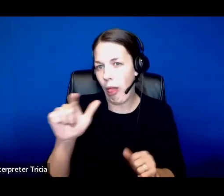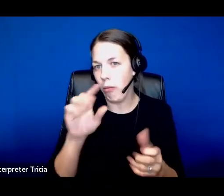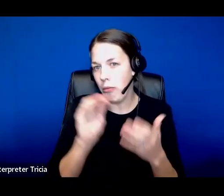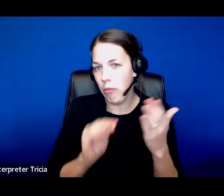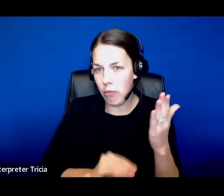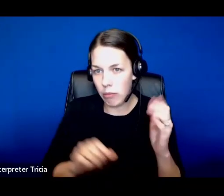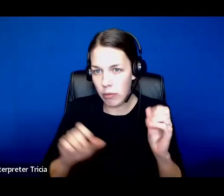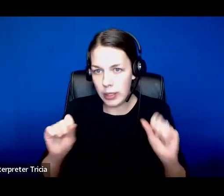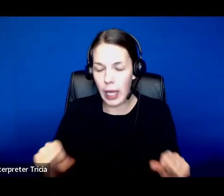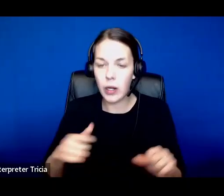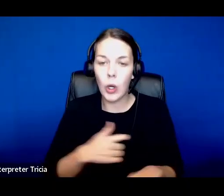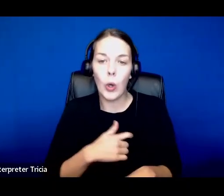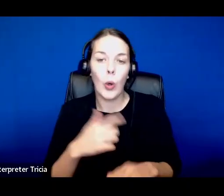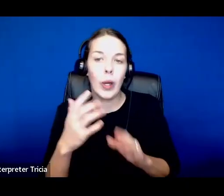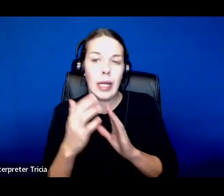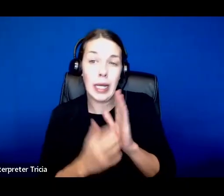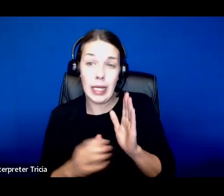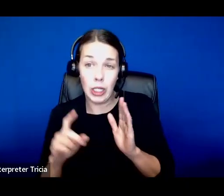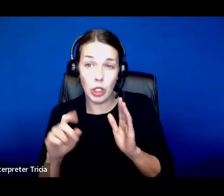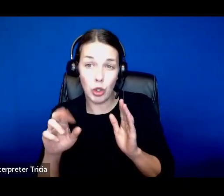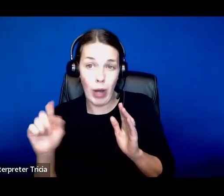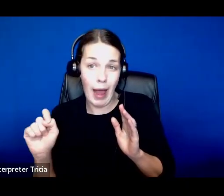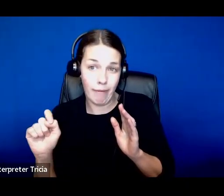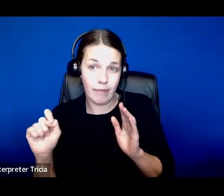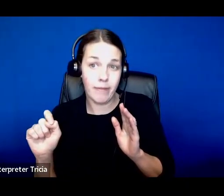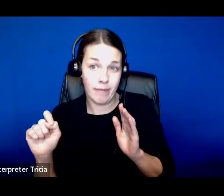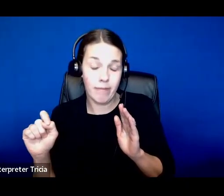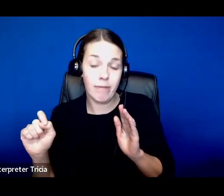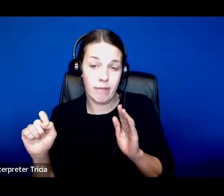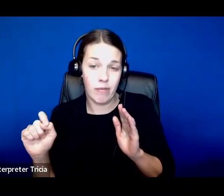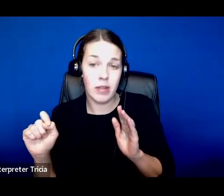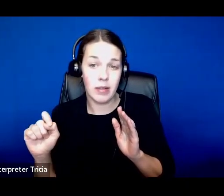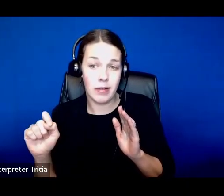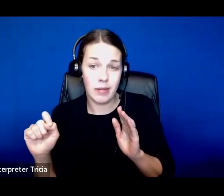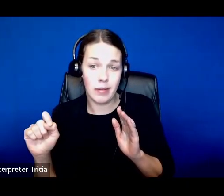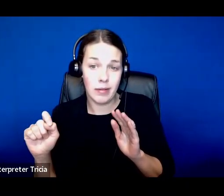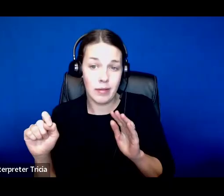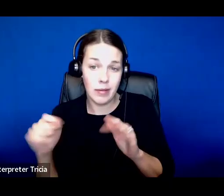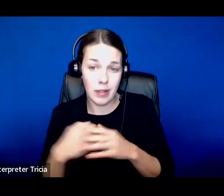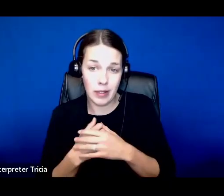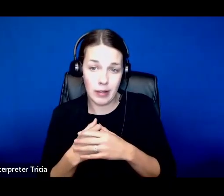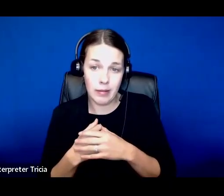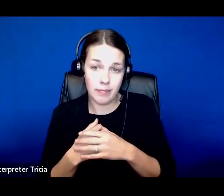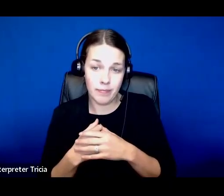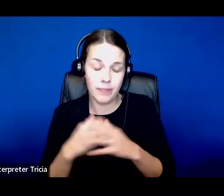We do draft estates for, we do